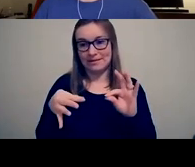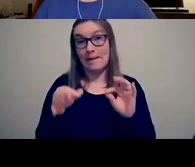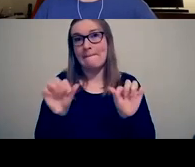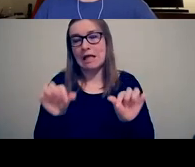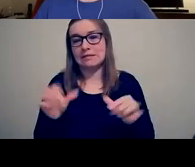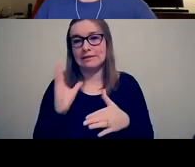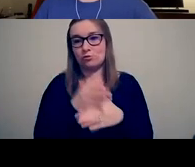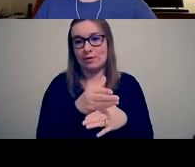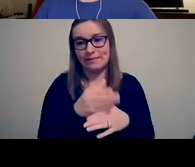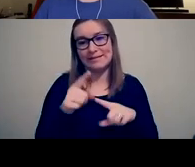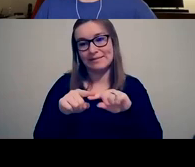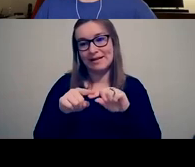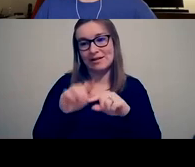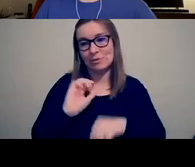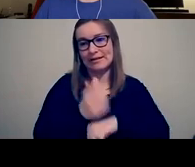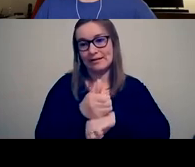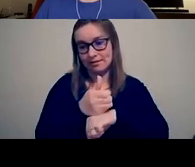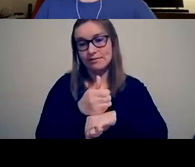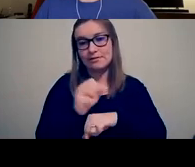setting, like David said, if it's assertive or polite.